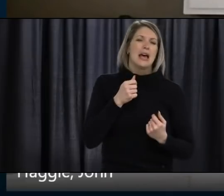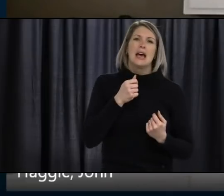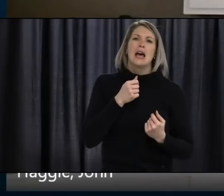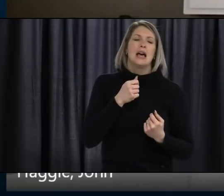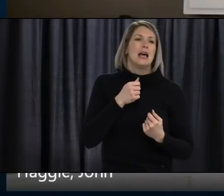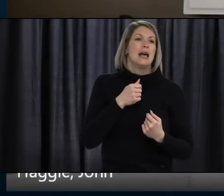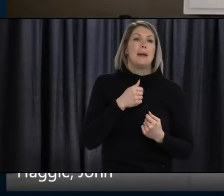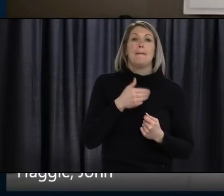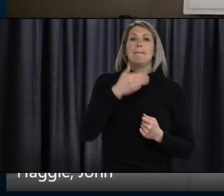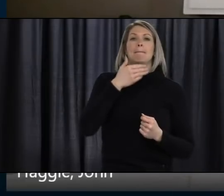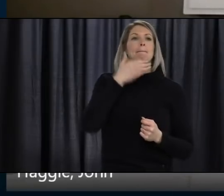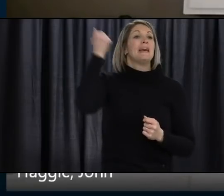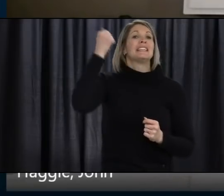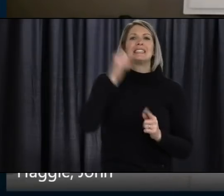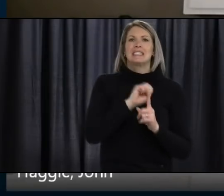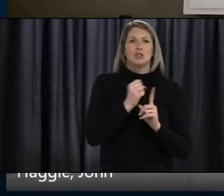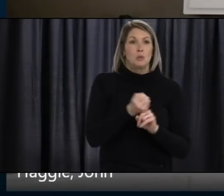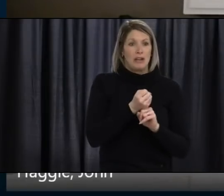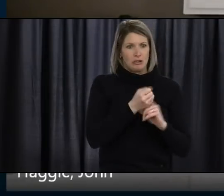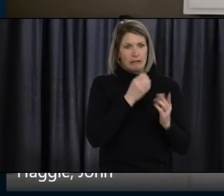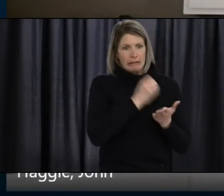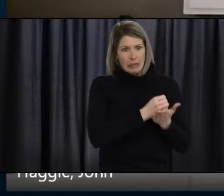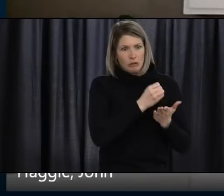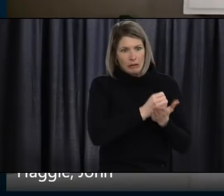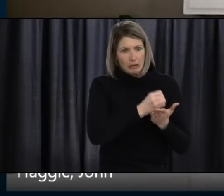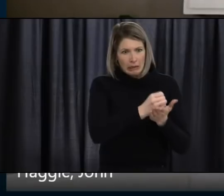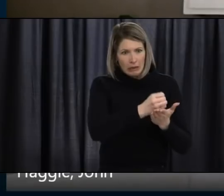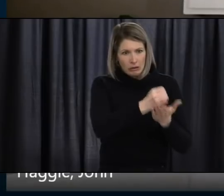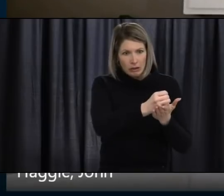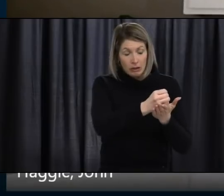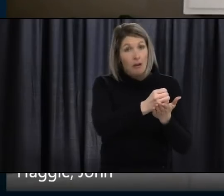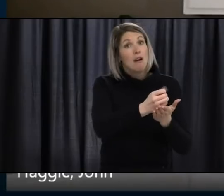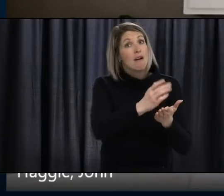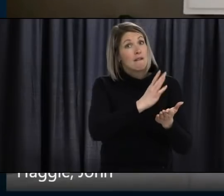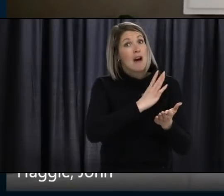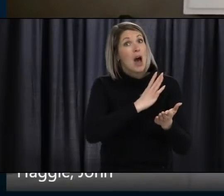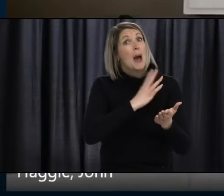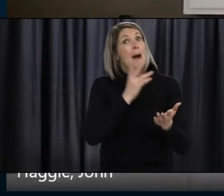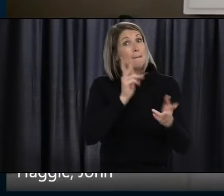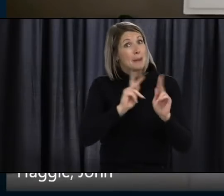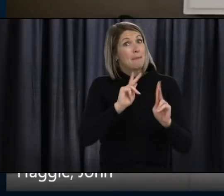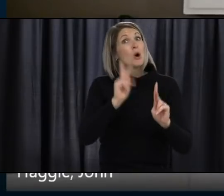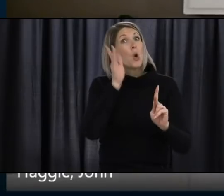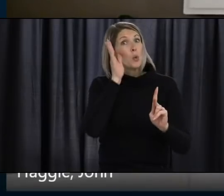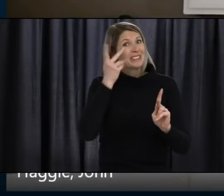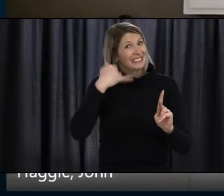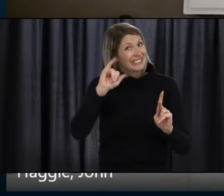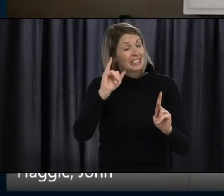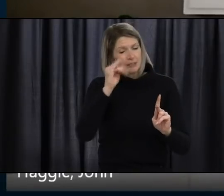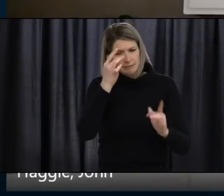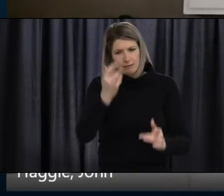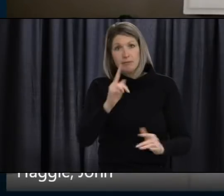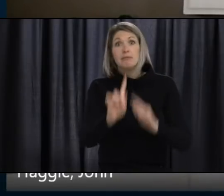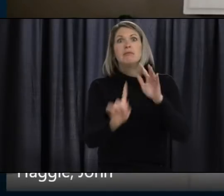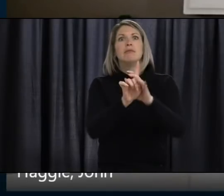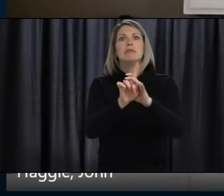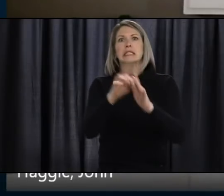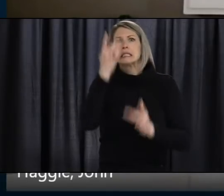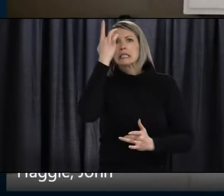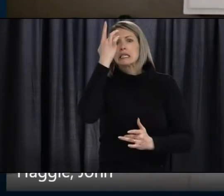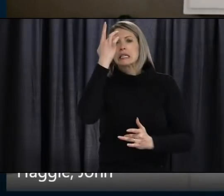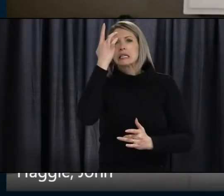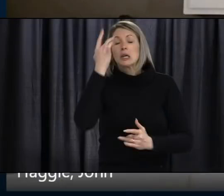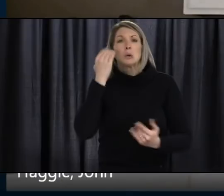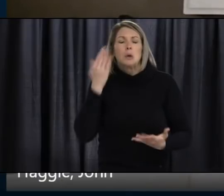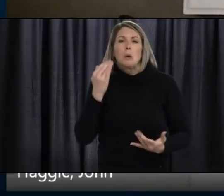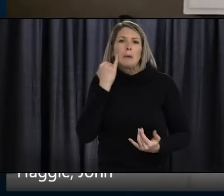this virus will still affect people. People will still get sick, and there may yet be more serious illness and